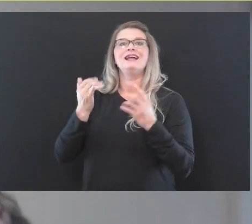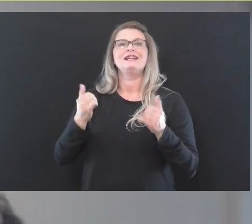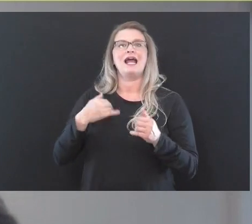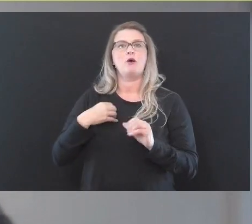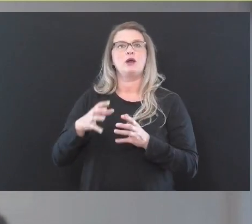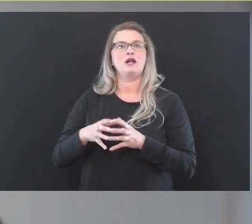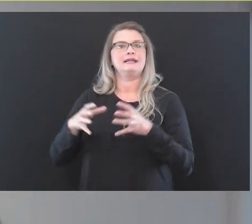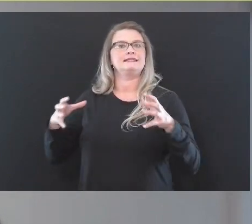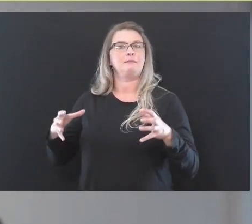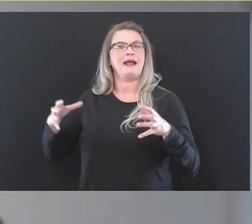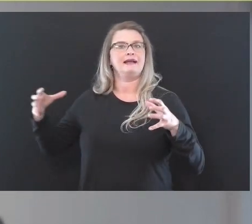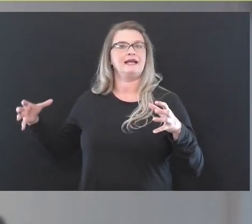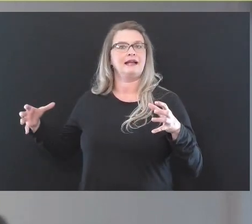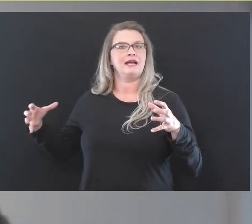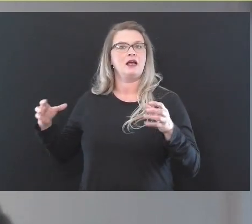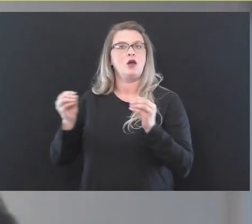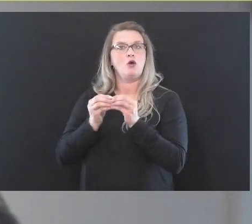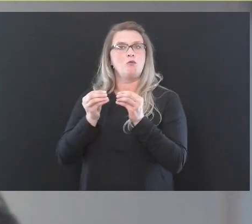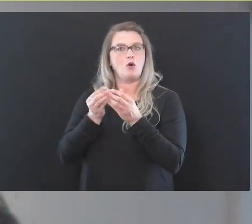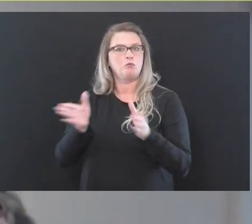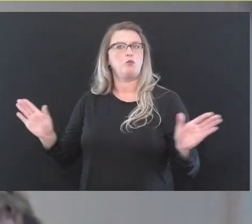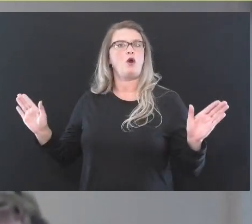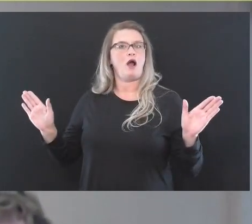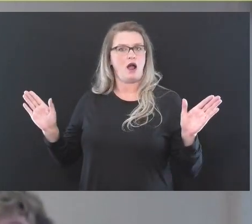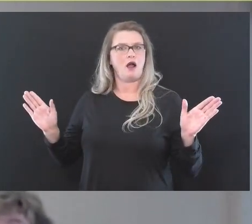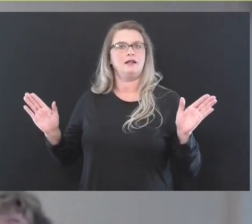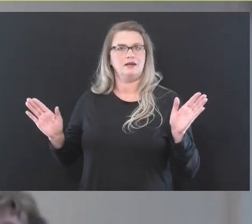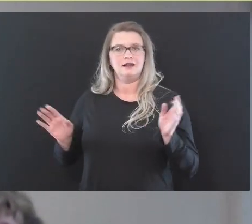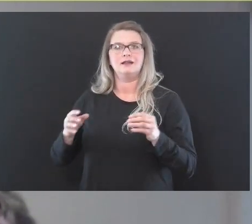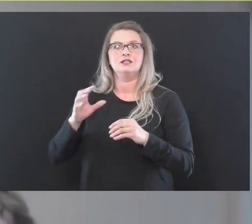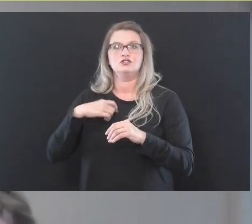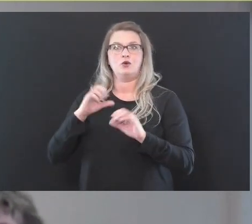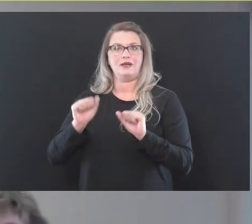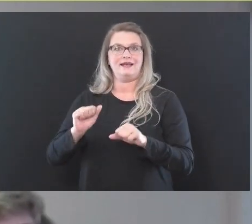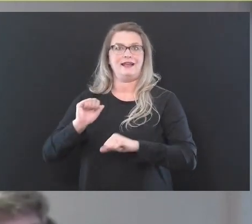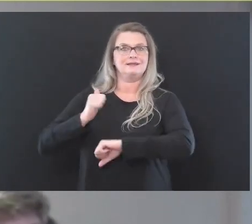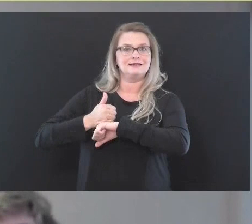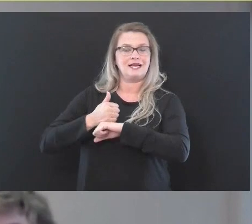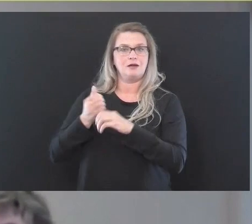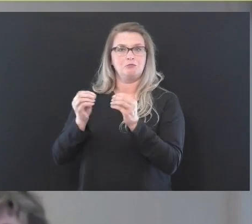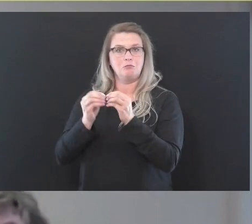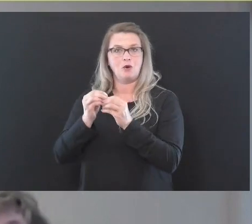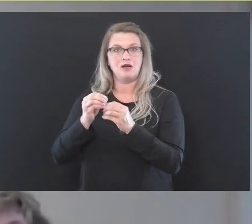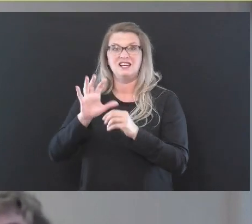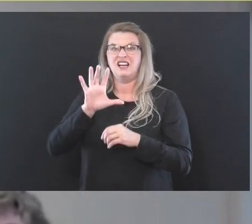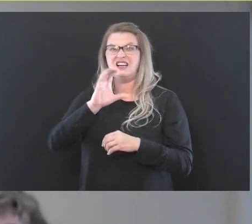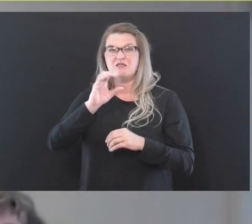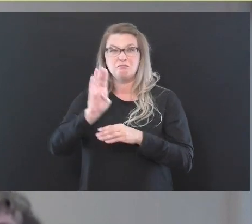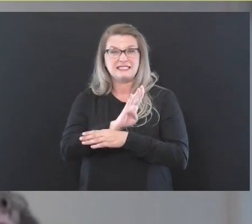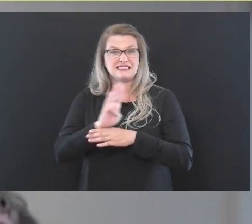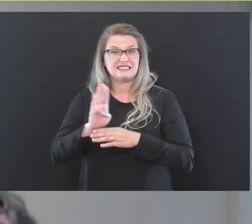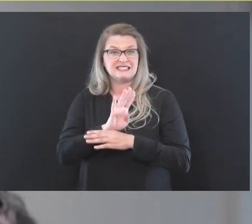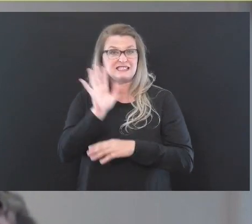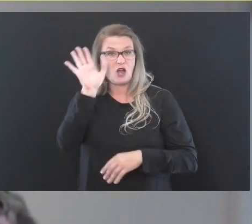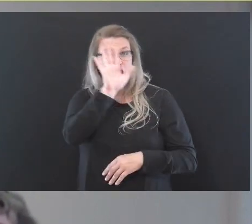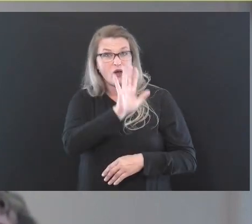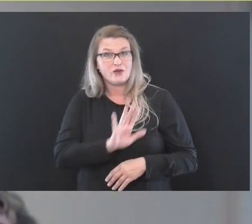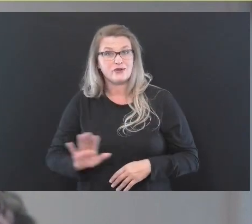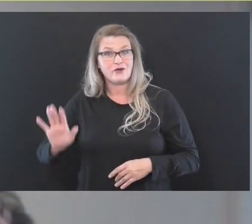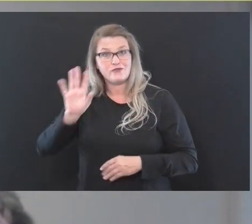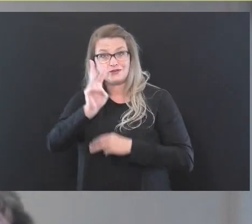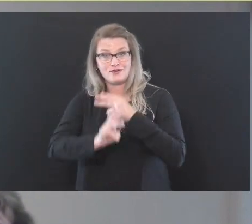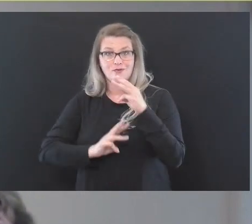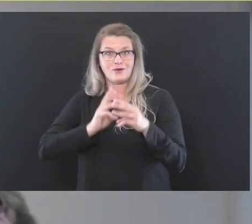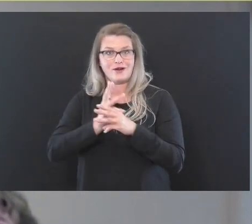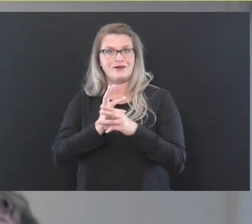to the broader clinical diagnostic laboratory system to build that. And so companies from around the world developed capacities to develop